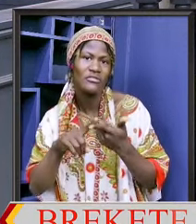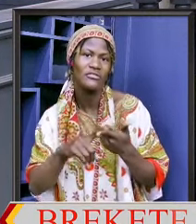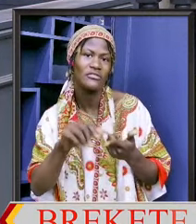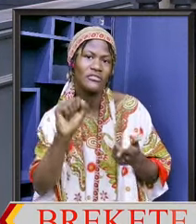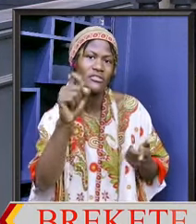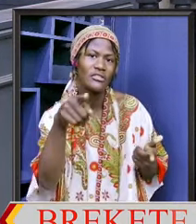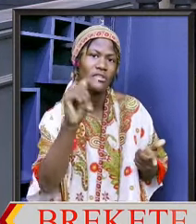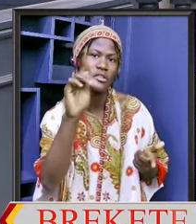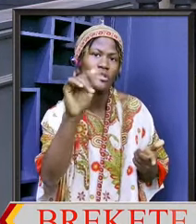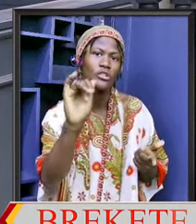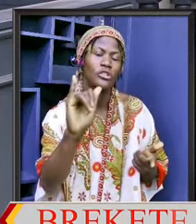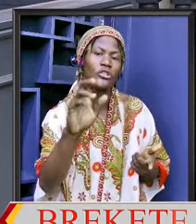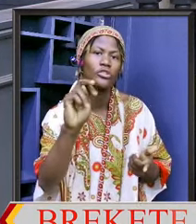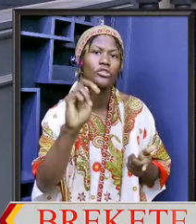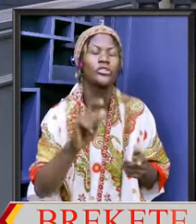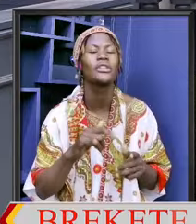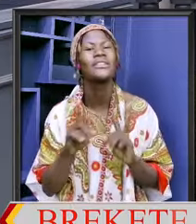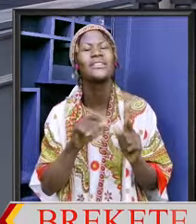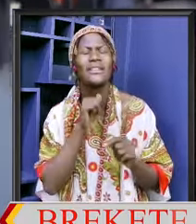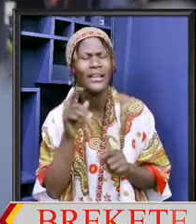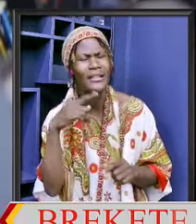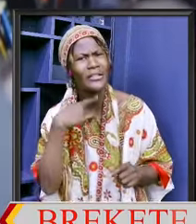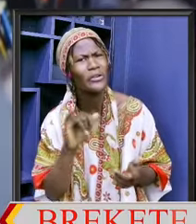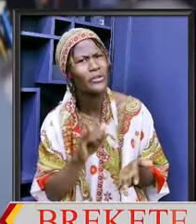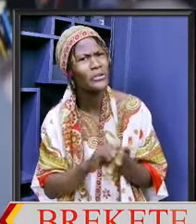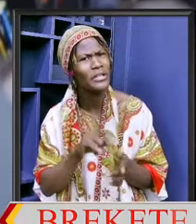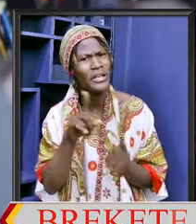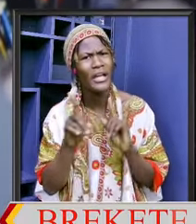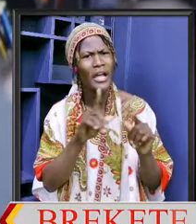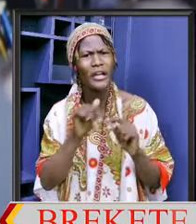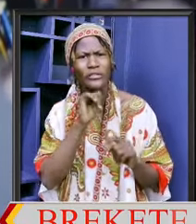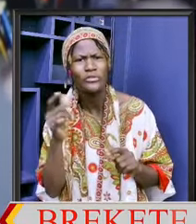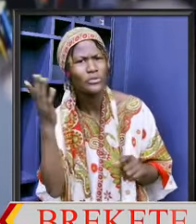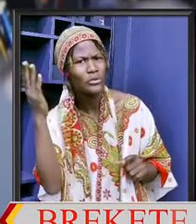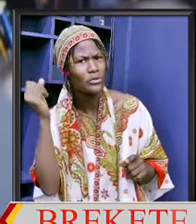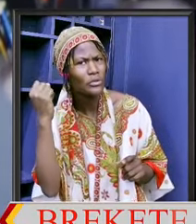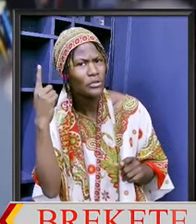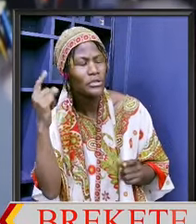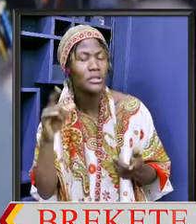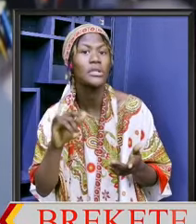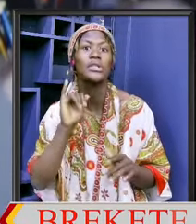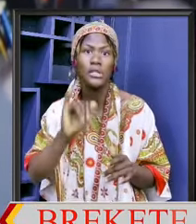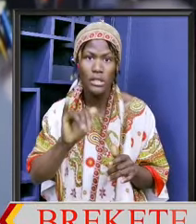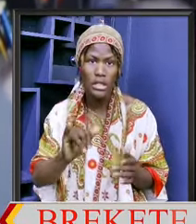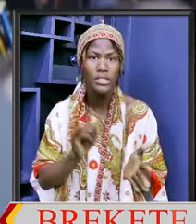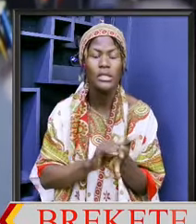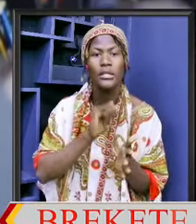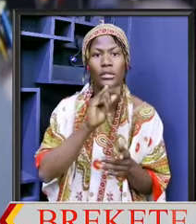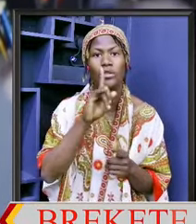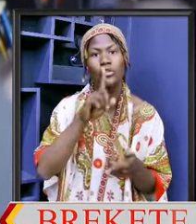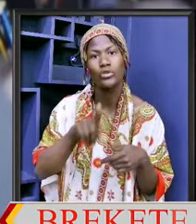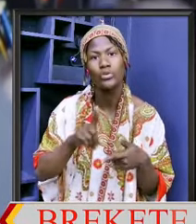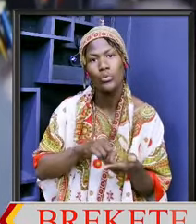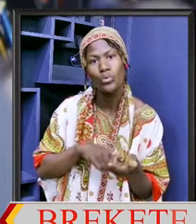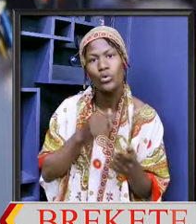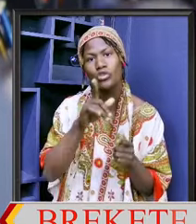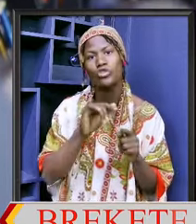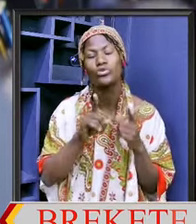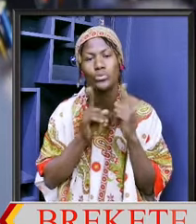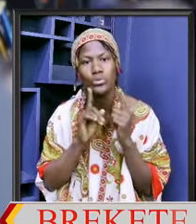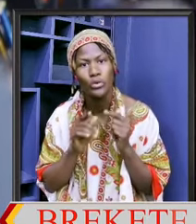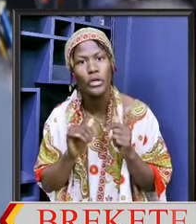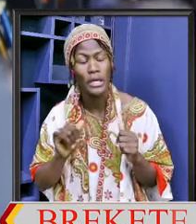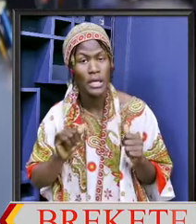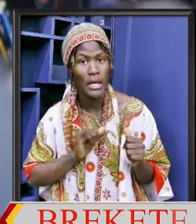tell you? This is a story, I don't understand them. I chat to you like that, I don't tell you. Now what do you talk? Not true. Now what do you talk? Tell me like that,